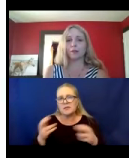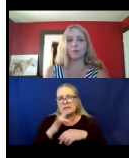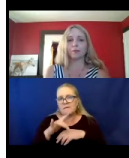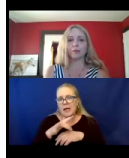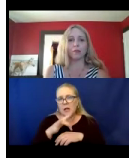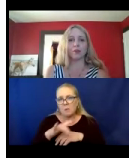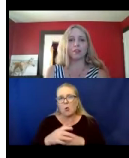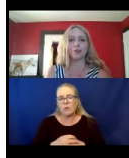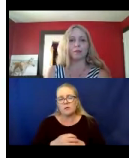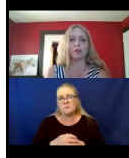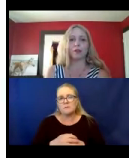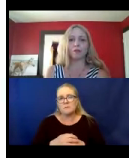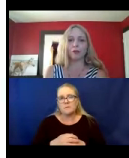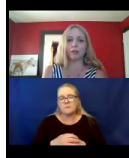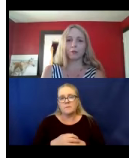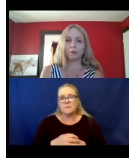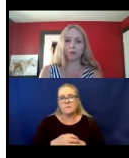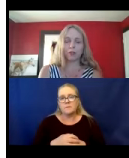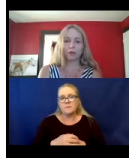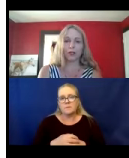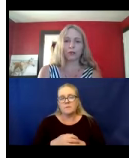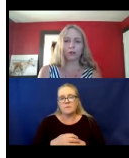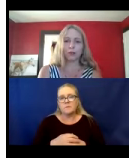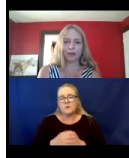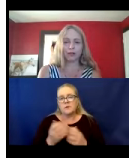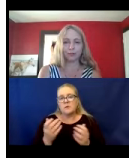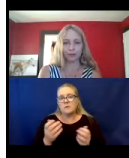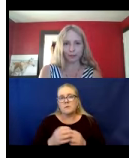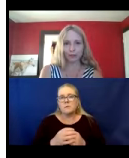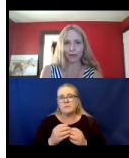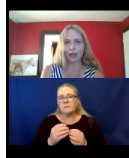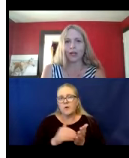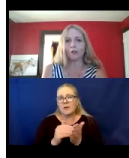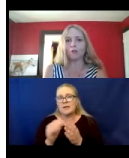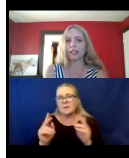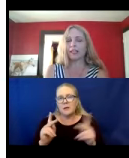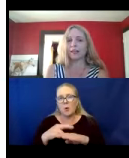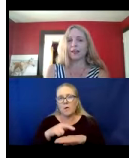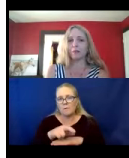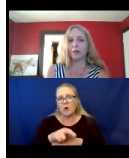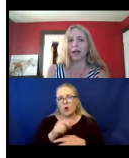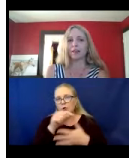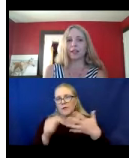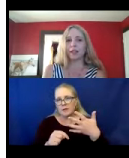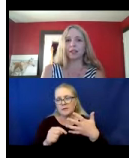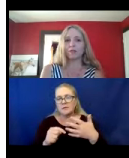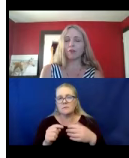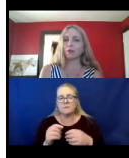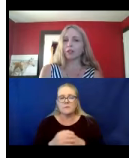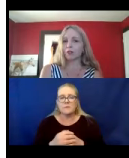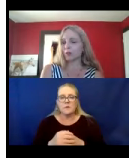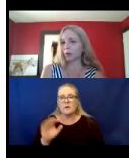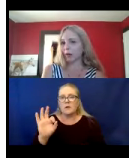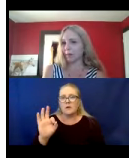available, but these are some that are frequently referred to or that are utilized. Freed has a